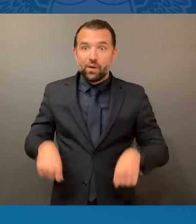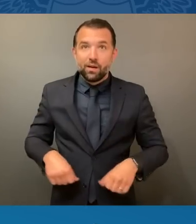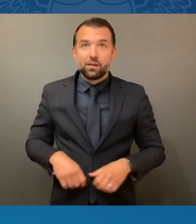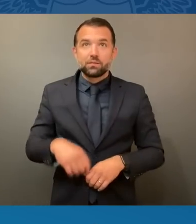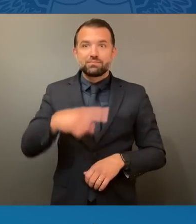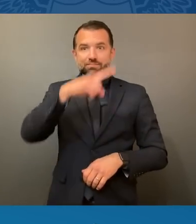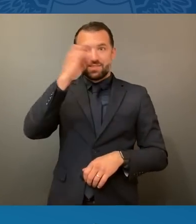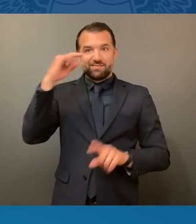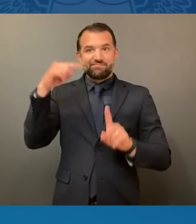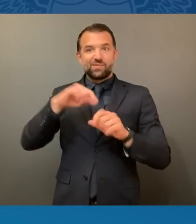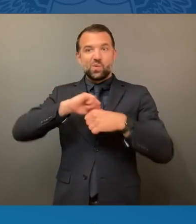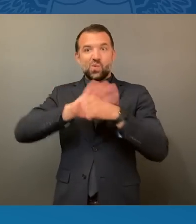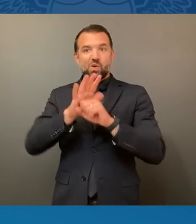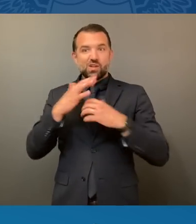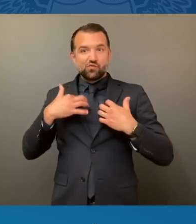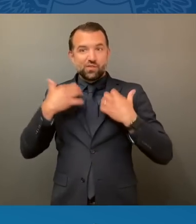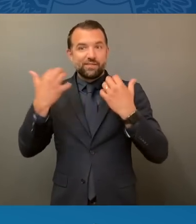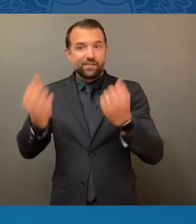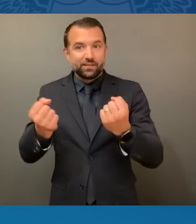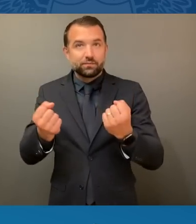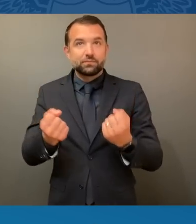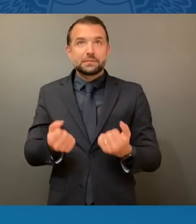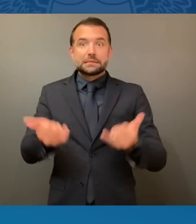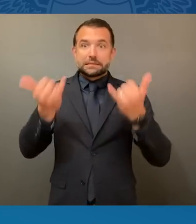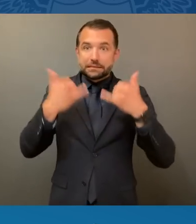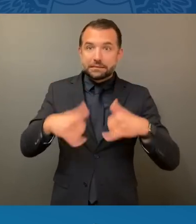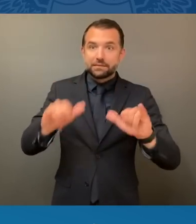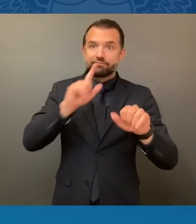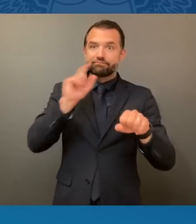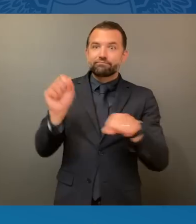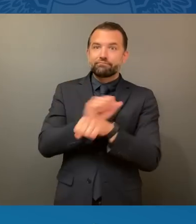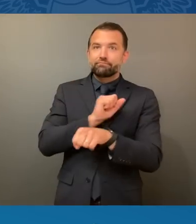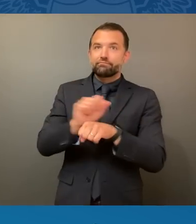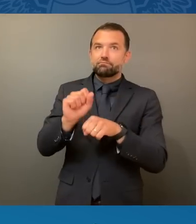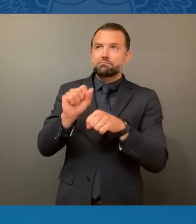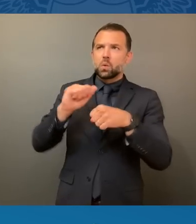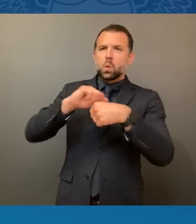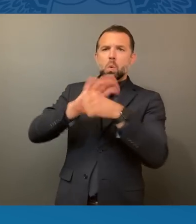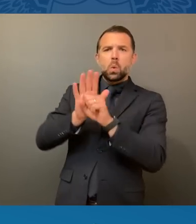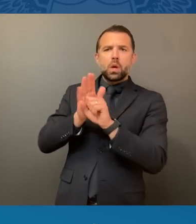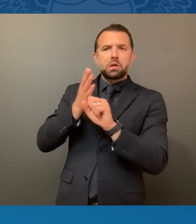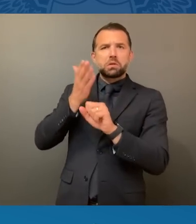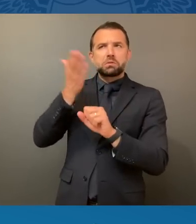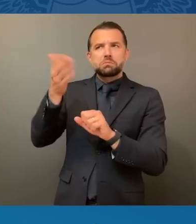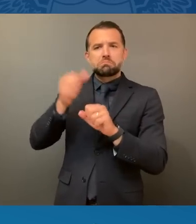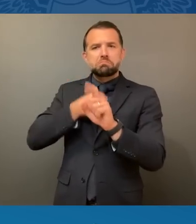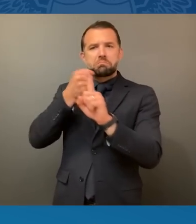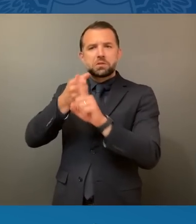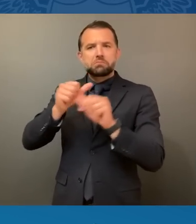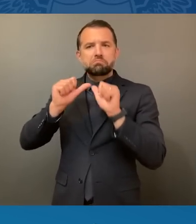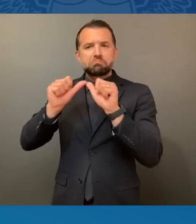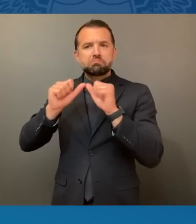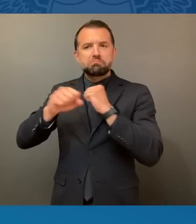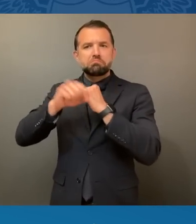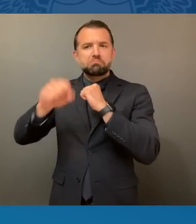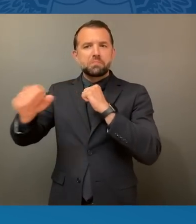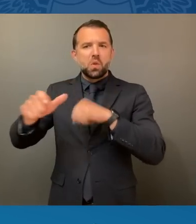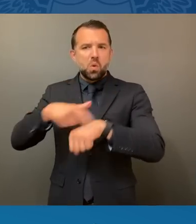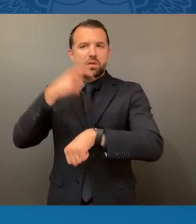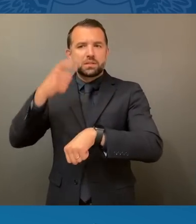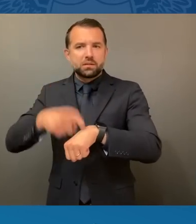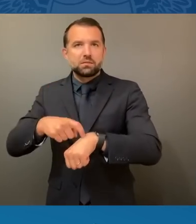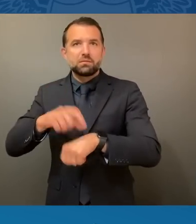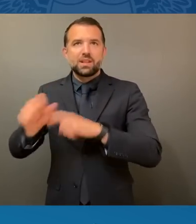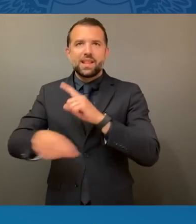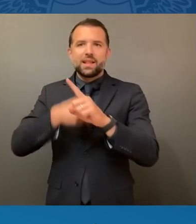we have been able to recover in a pretty substantial way, although there are still very real lingering effects from the pandemic, including a very real